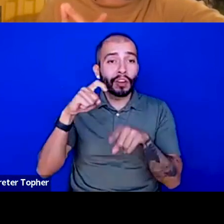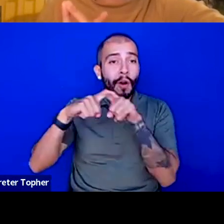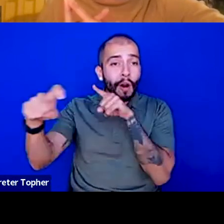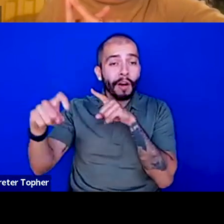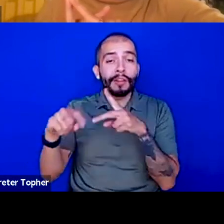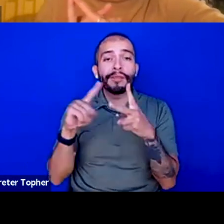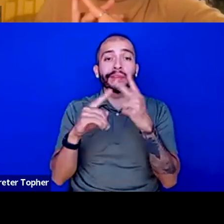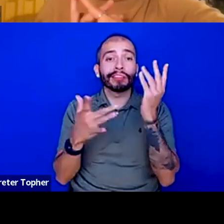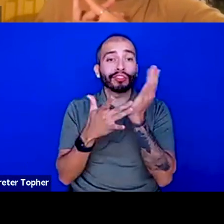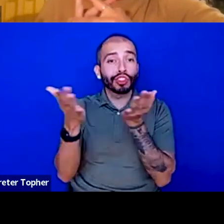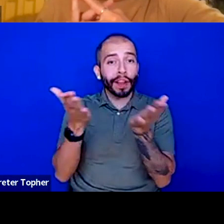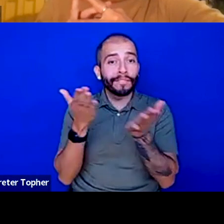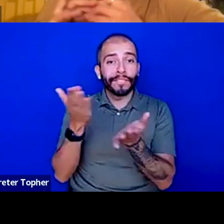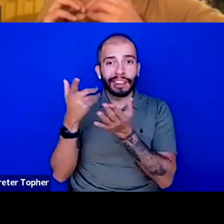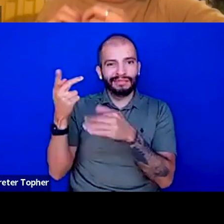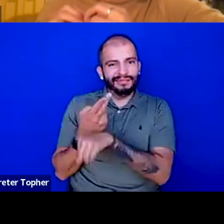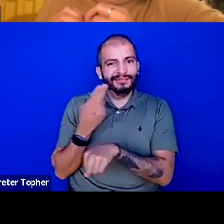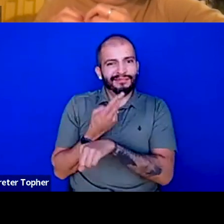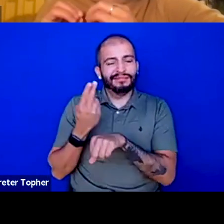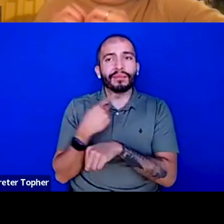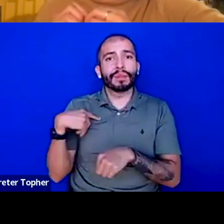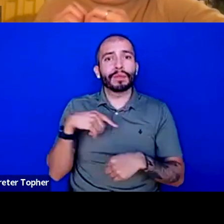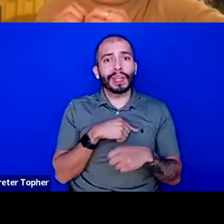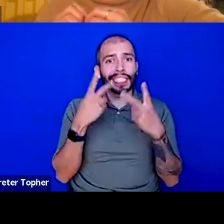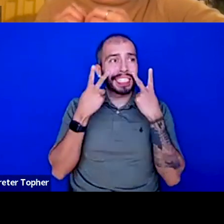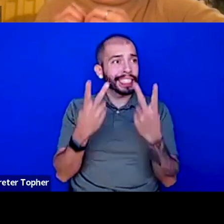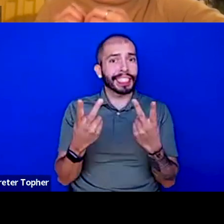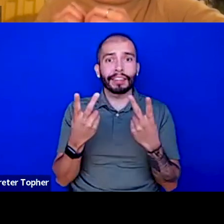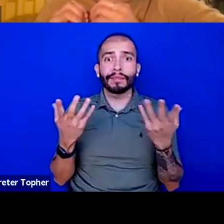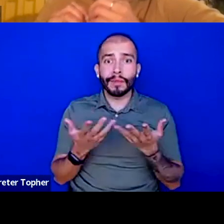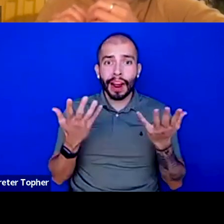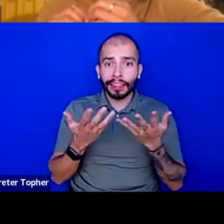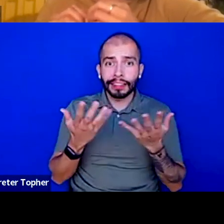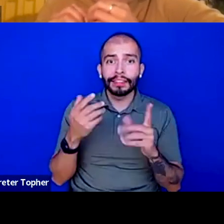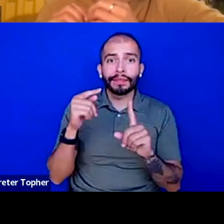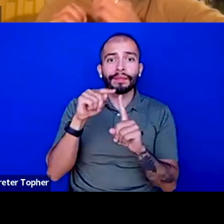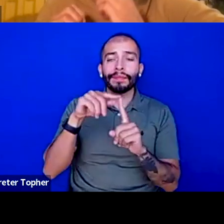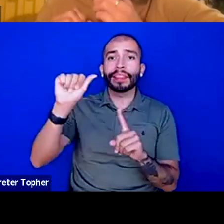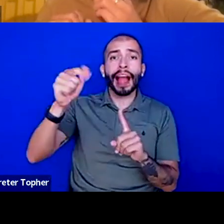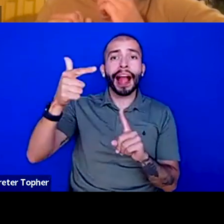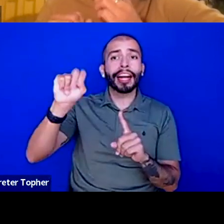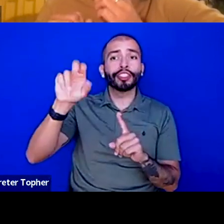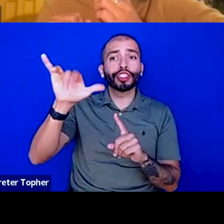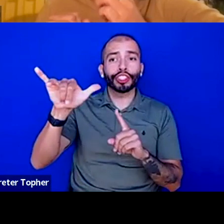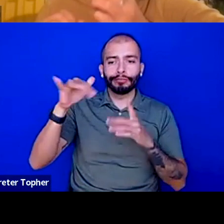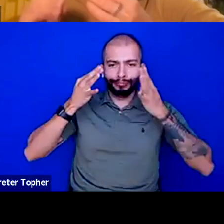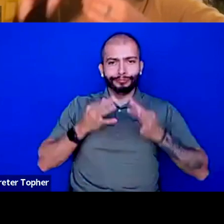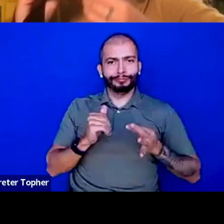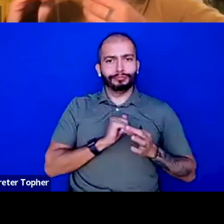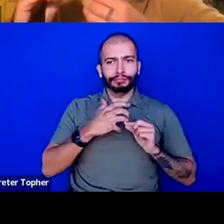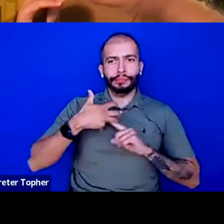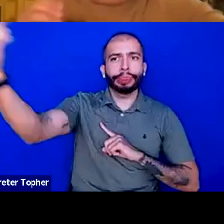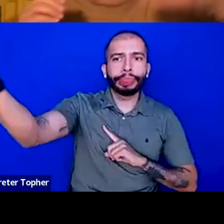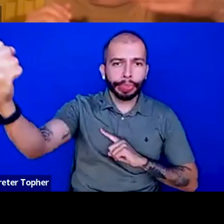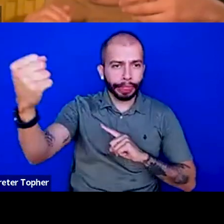help. And agencies claim that transparency about those surveillance practices would discourage callers and stop people from getting help, right? That's